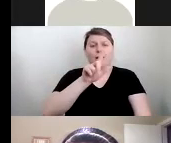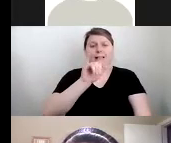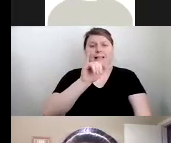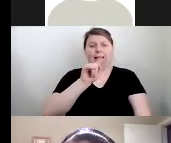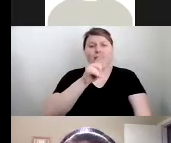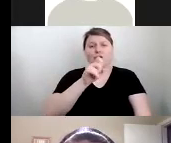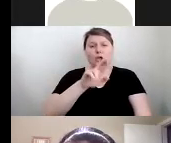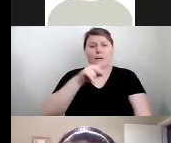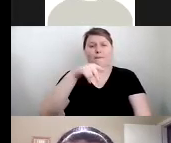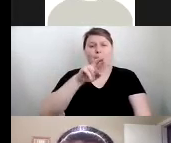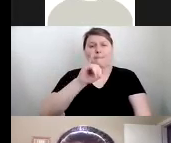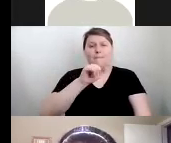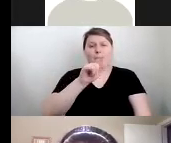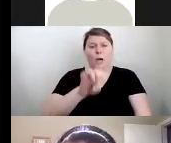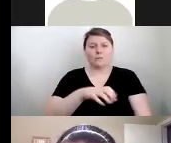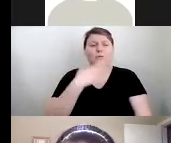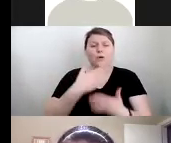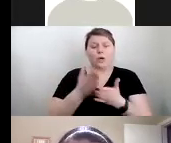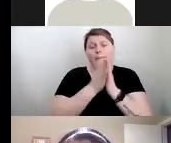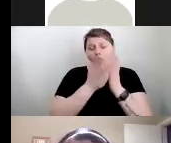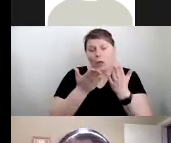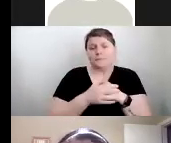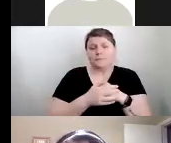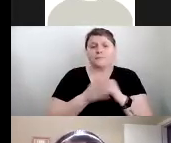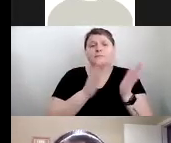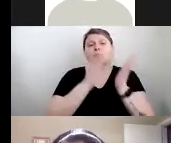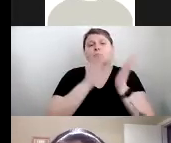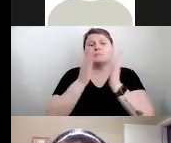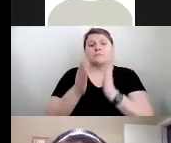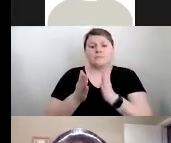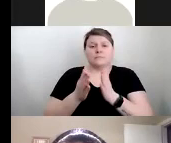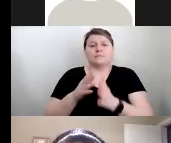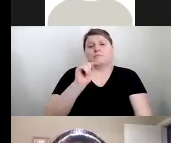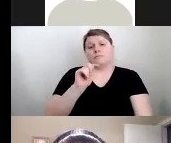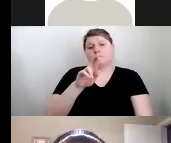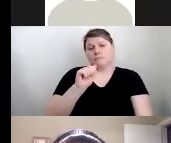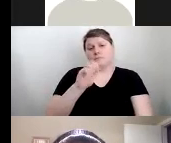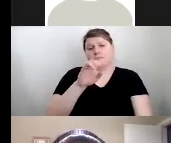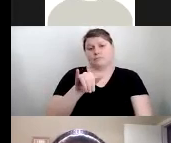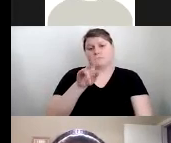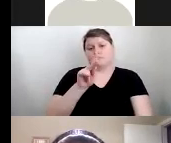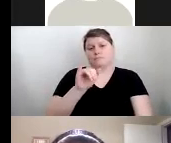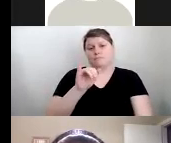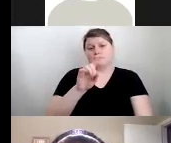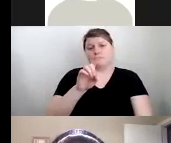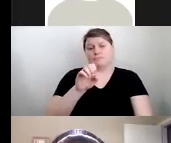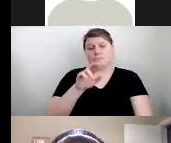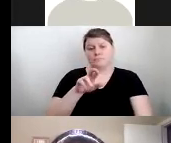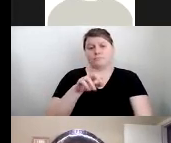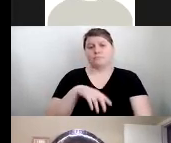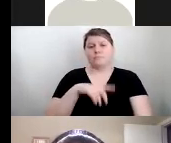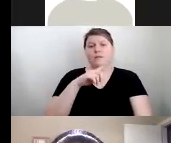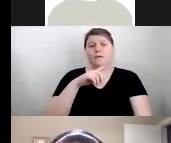very good book written by Laura Garrett. Another one was written by Tracy Kidder, and it's really a biography on